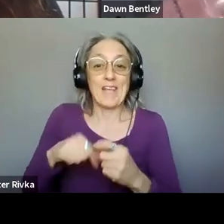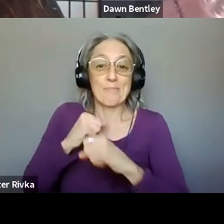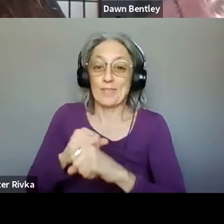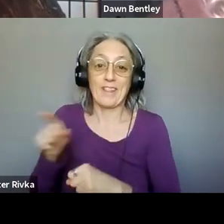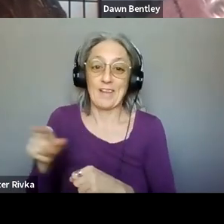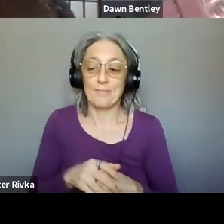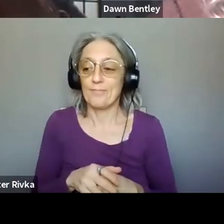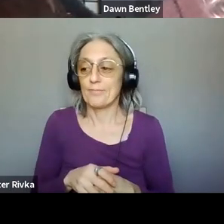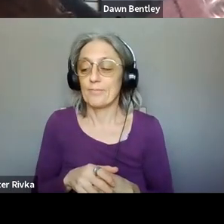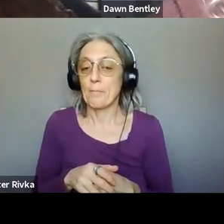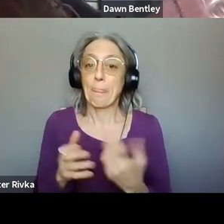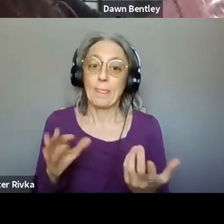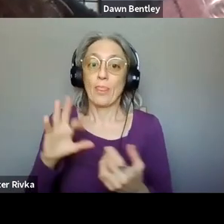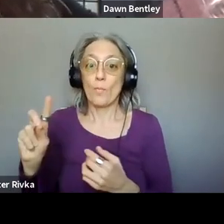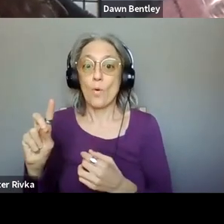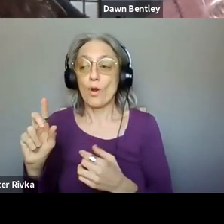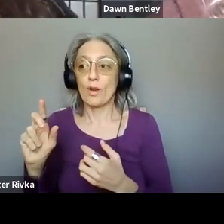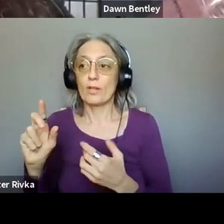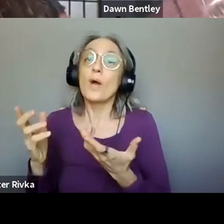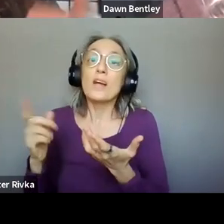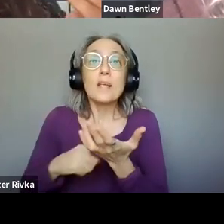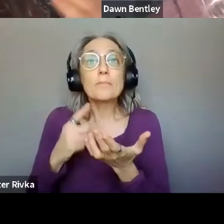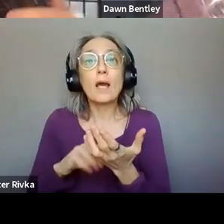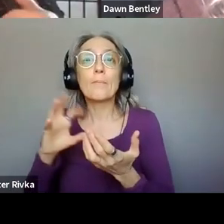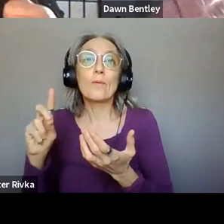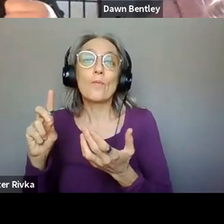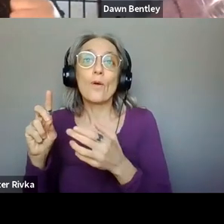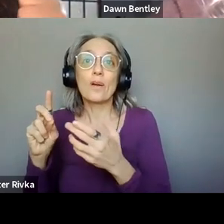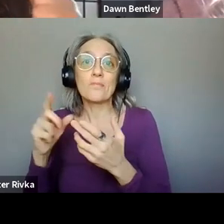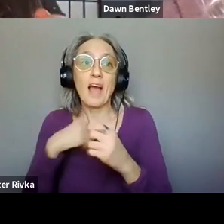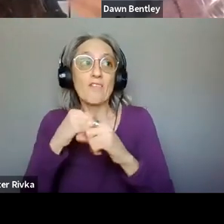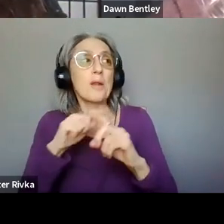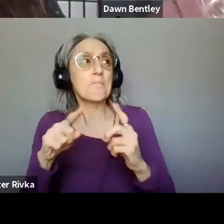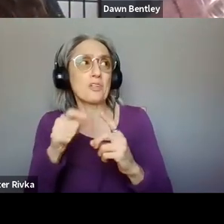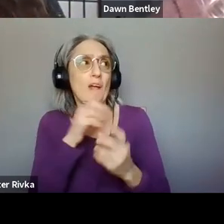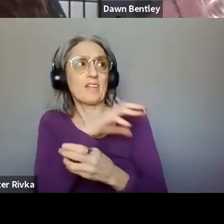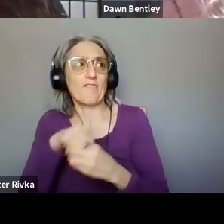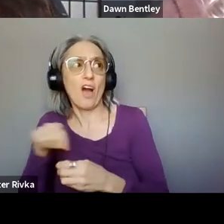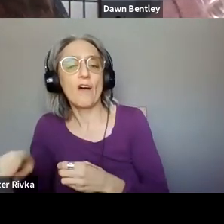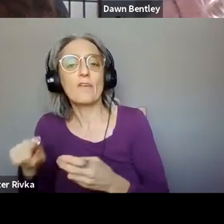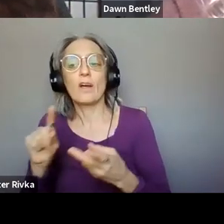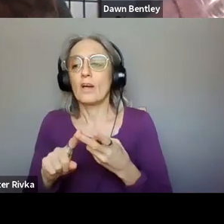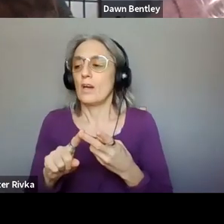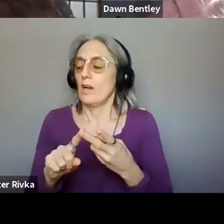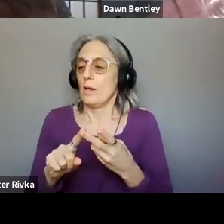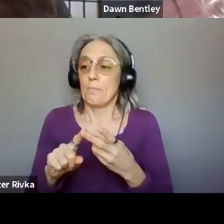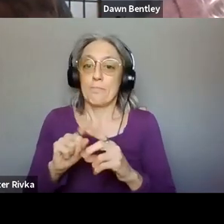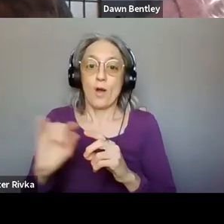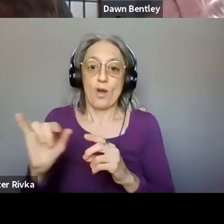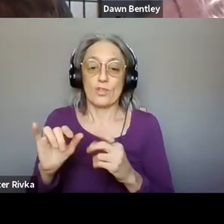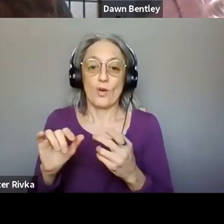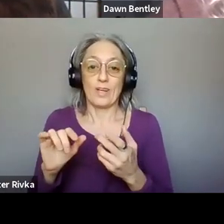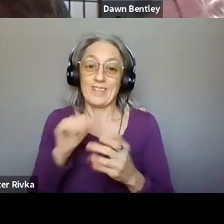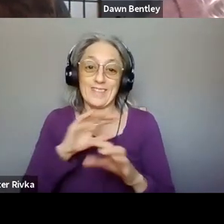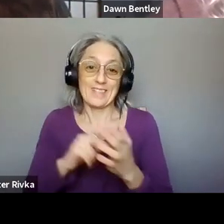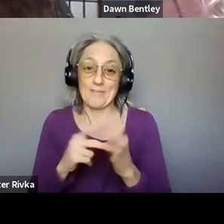that the guardian needs to be involved necessarily, or that the guardianship means that they're not responsible for whatever crimes are